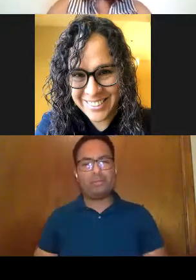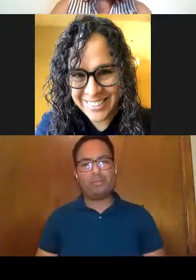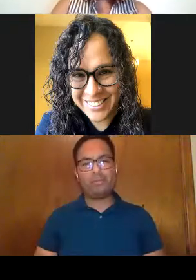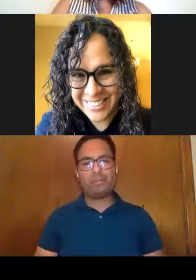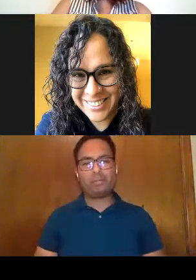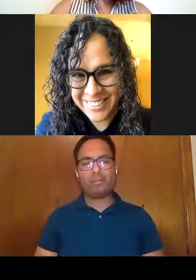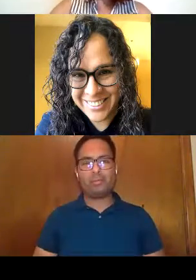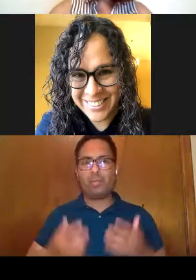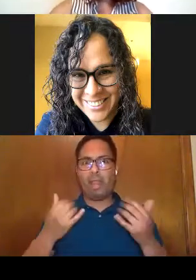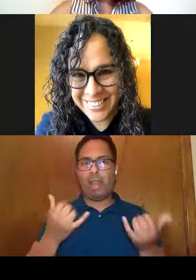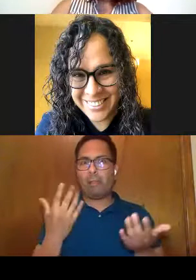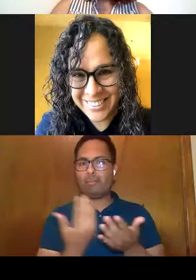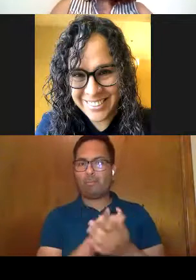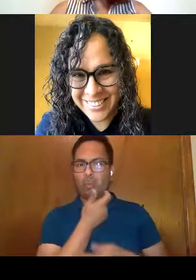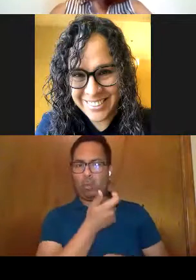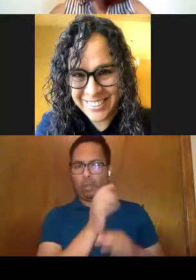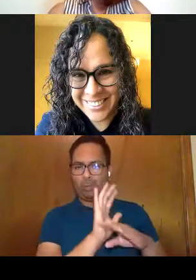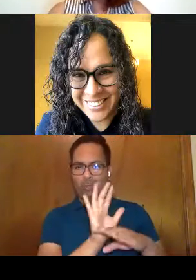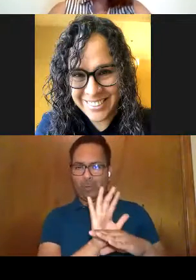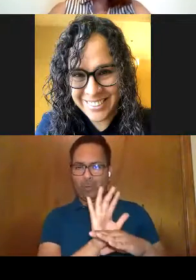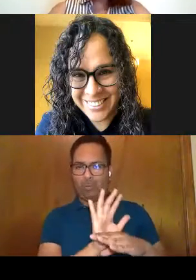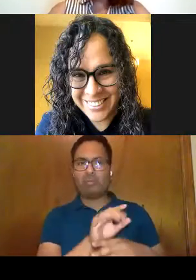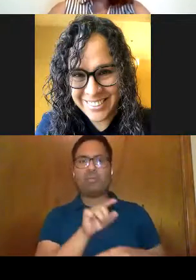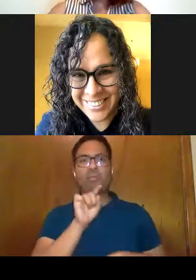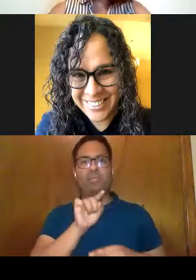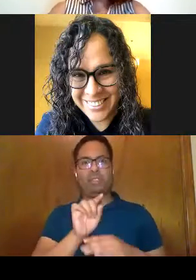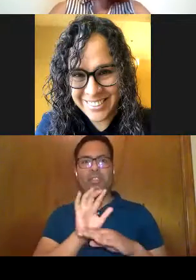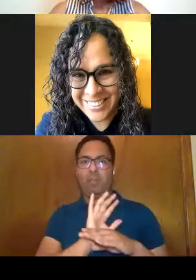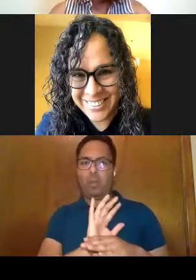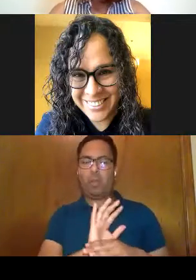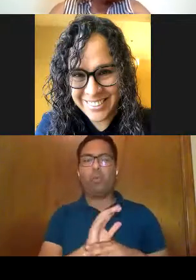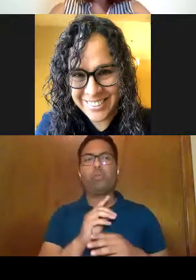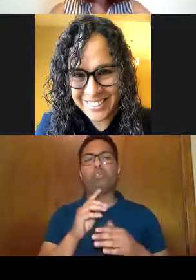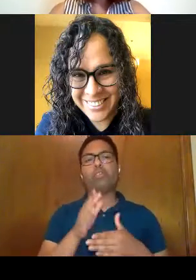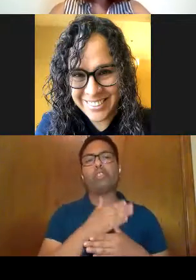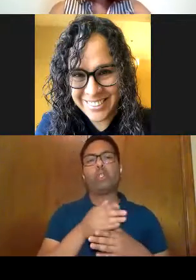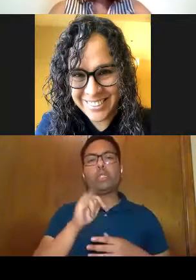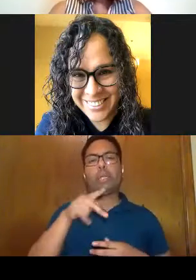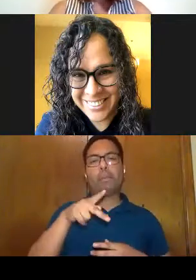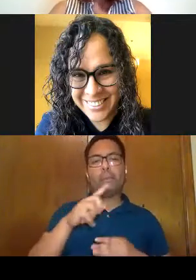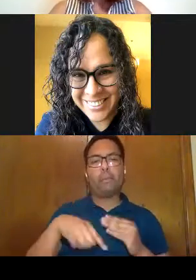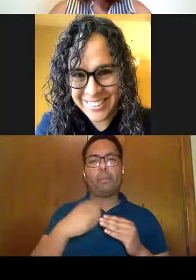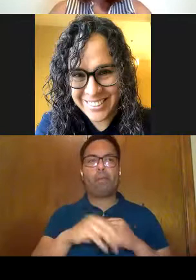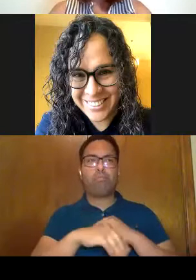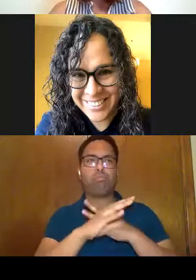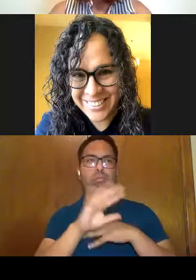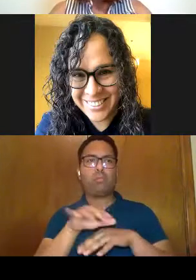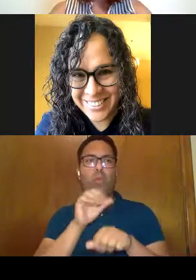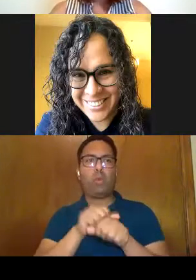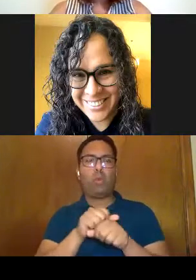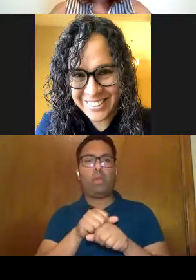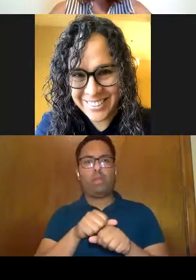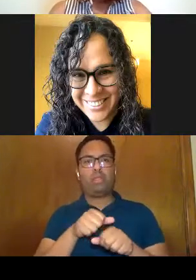Now let's take a look at a video. This is a video that shares some tips for a telemedicine appointment that allows an individual